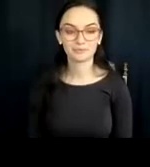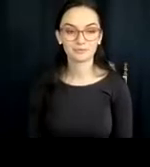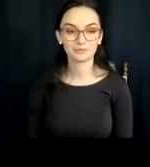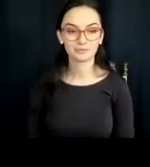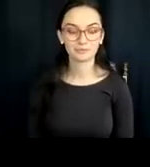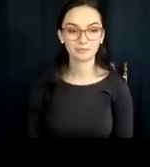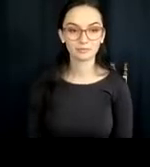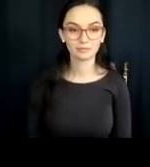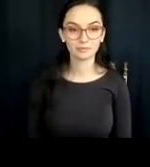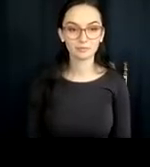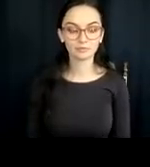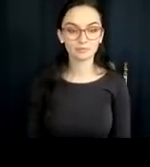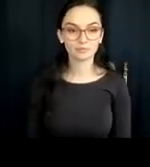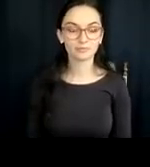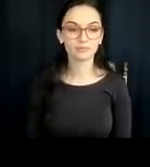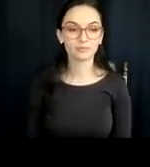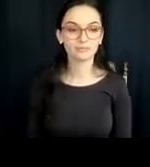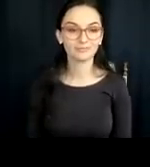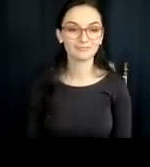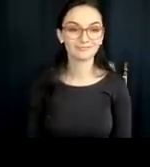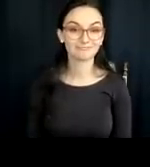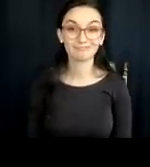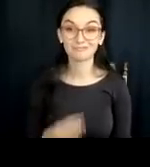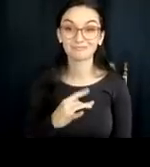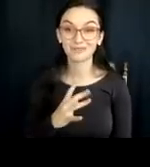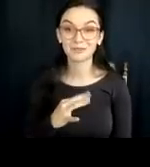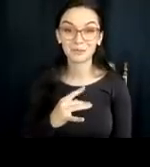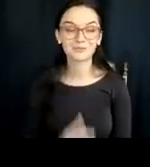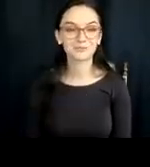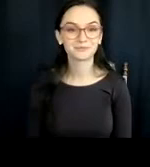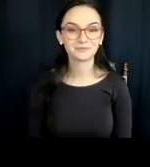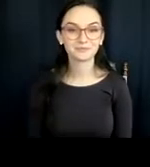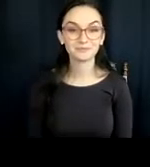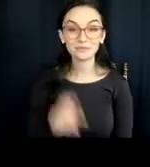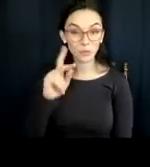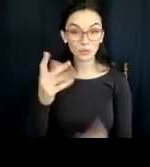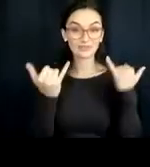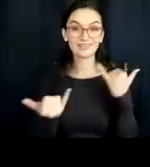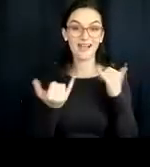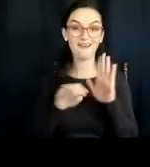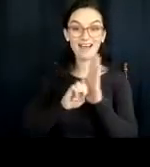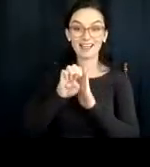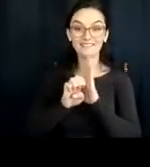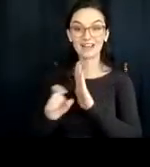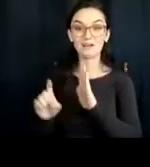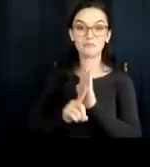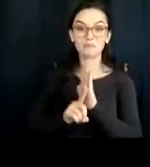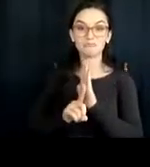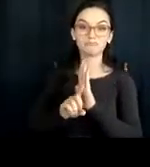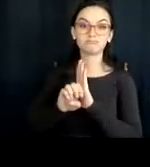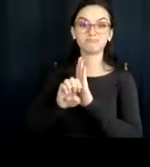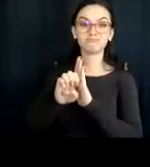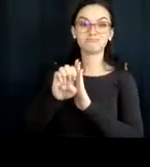That's pretty cool. Okay, so we're going up an elevator to go see the press box. I'll show you the